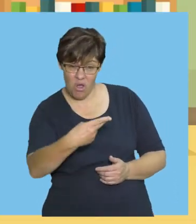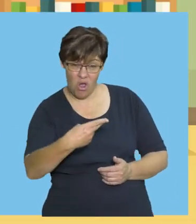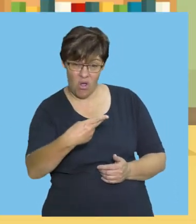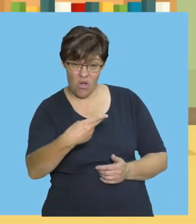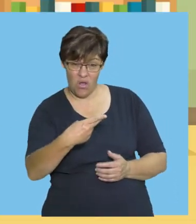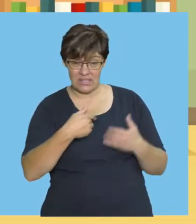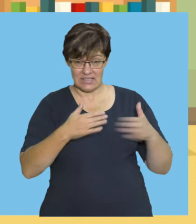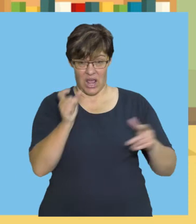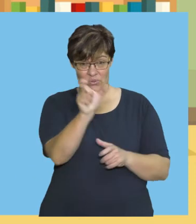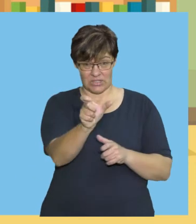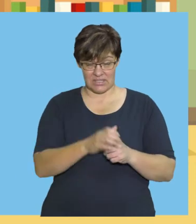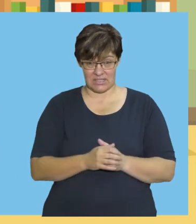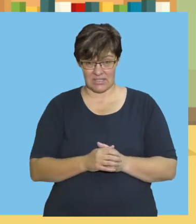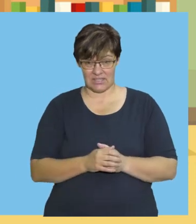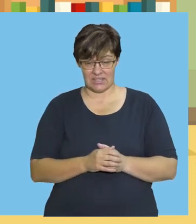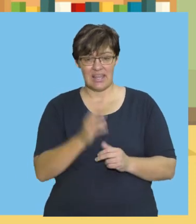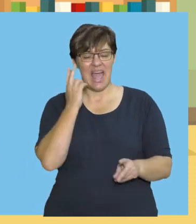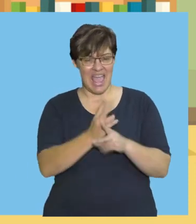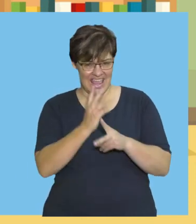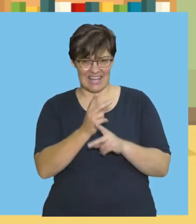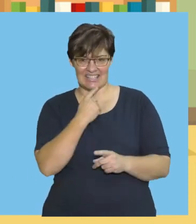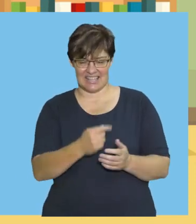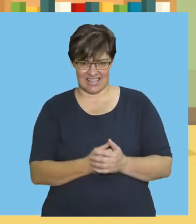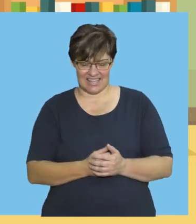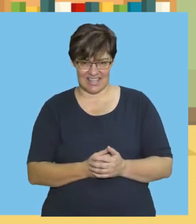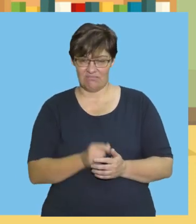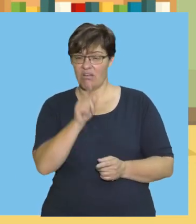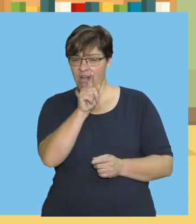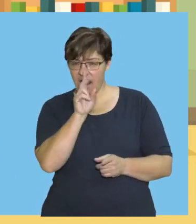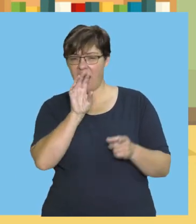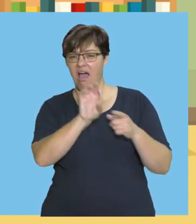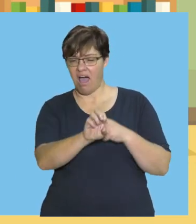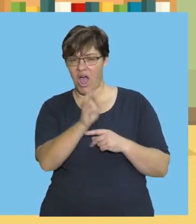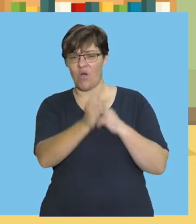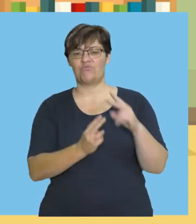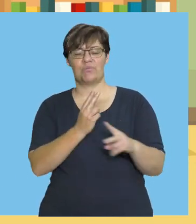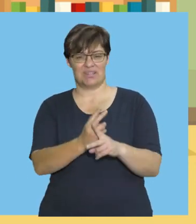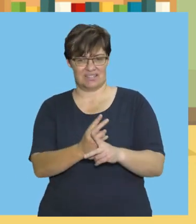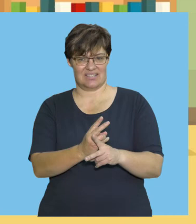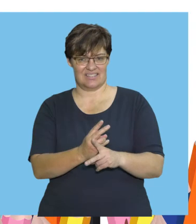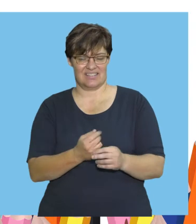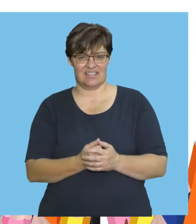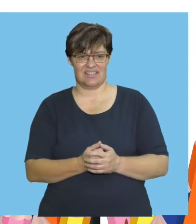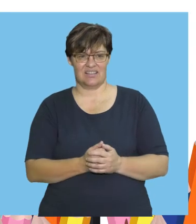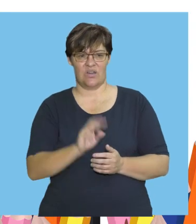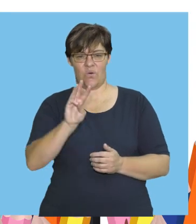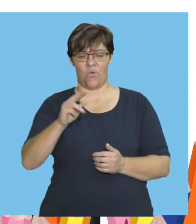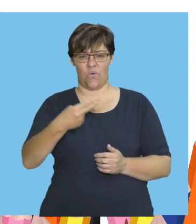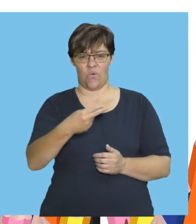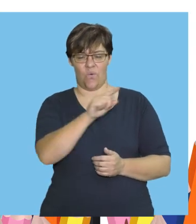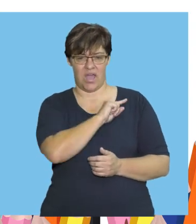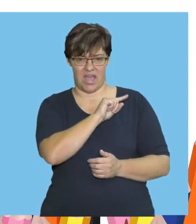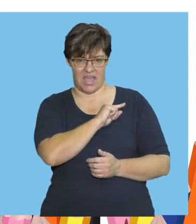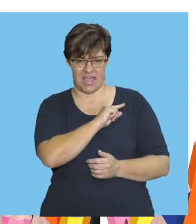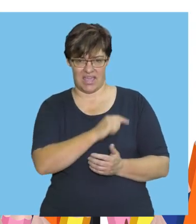beginning? Let me say the words again slowly and you can repeat each one. Wh,